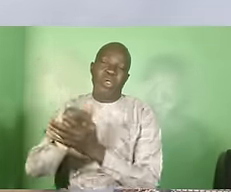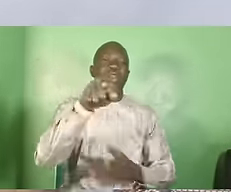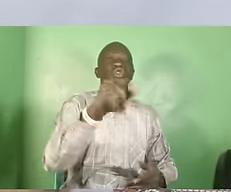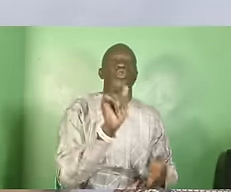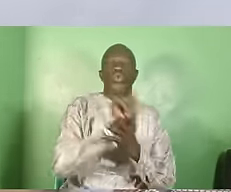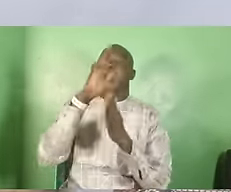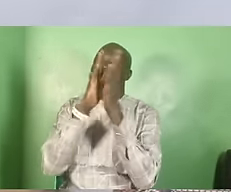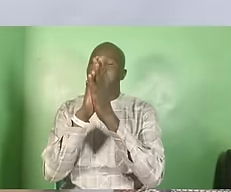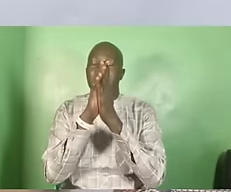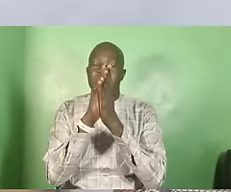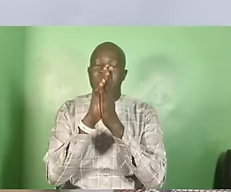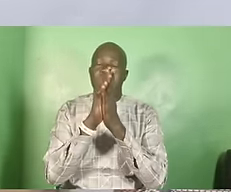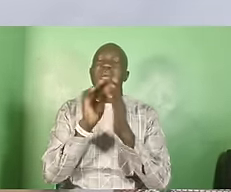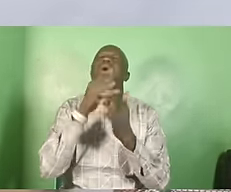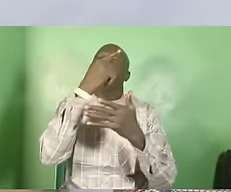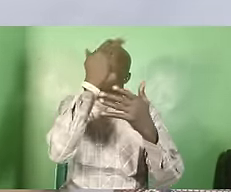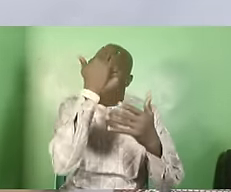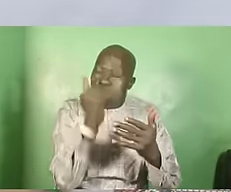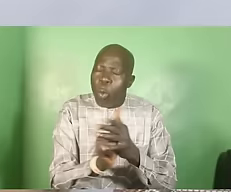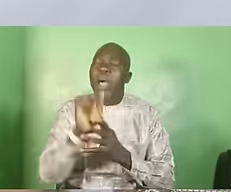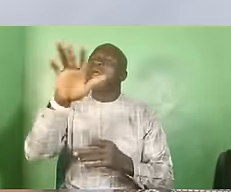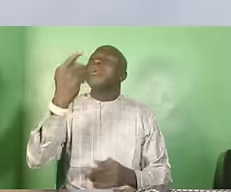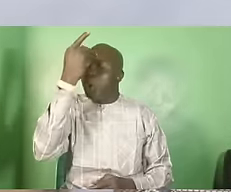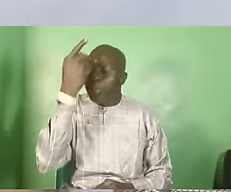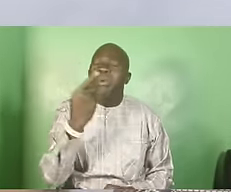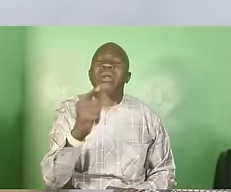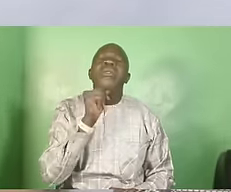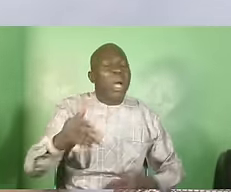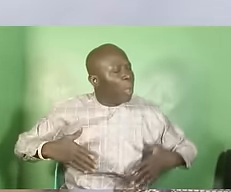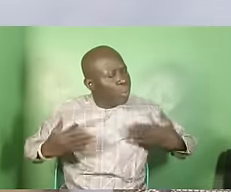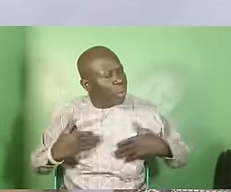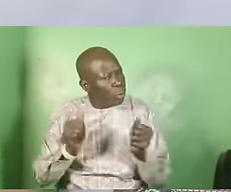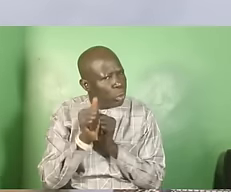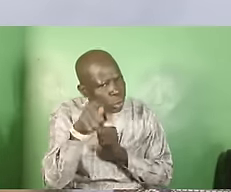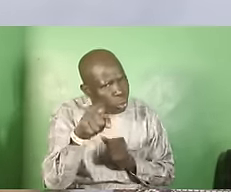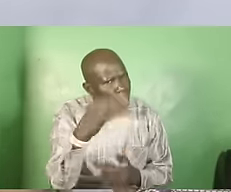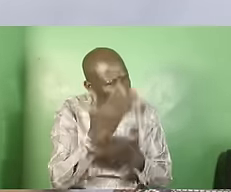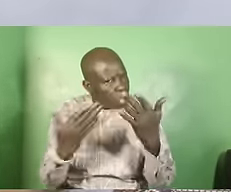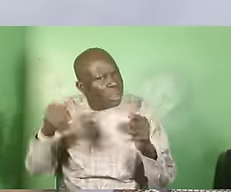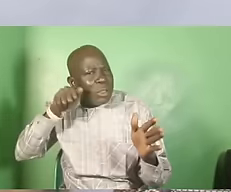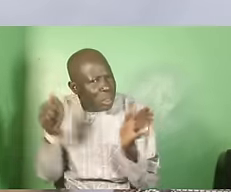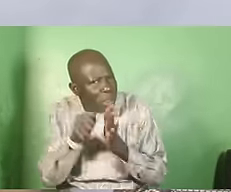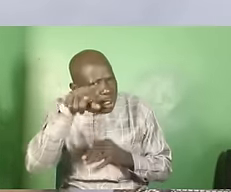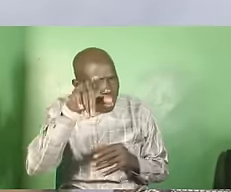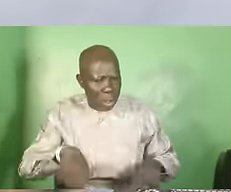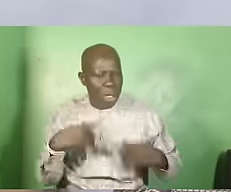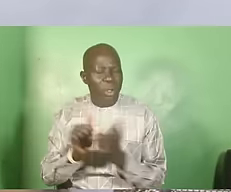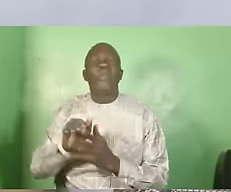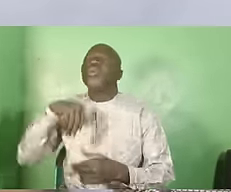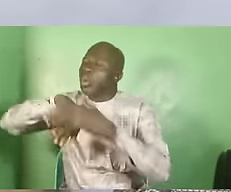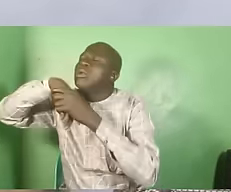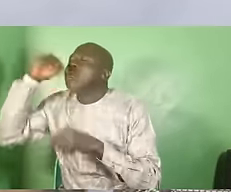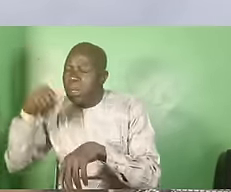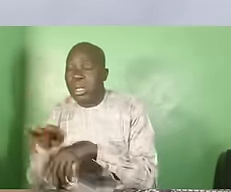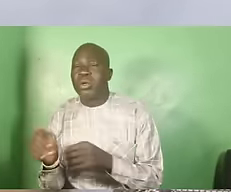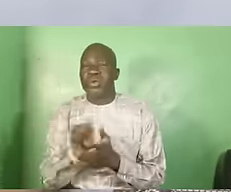about it. Oh, you don't have to pray. Ah, you don't tell. Why are your parents not happy with you? There is something in your life that